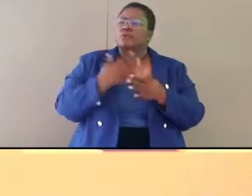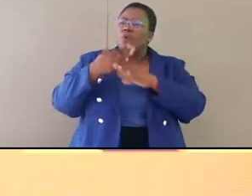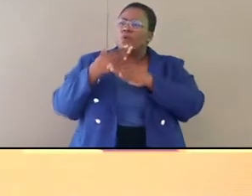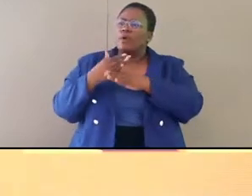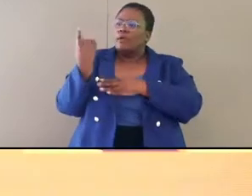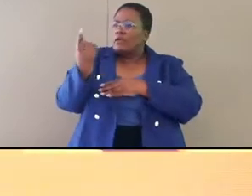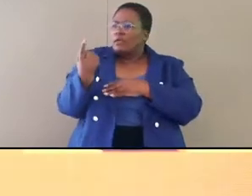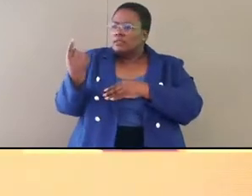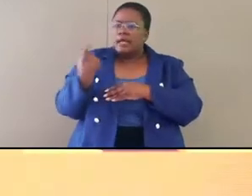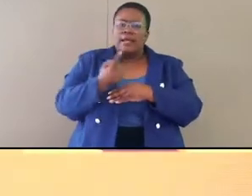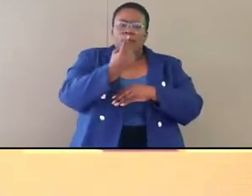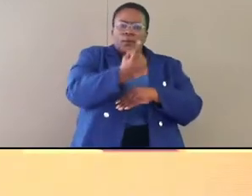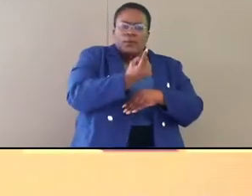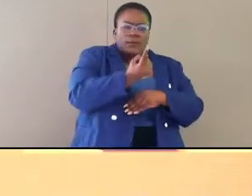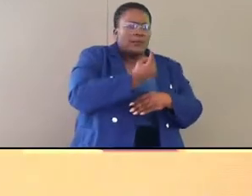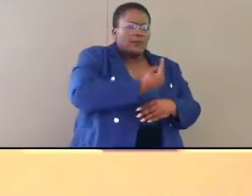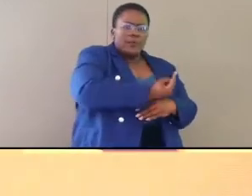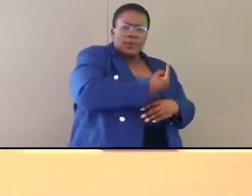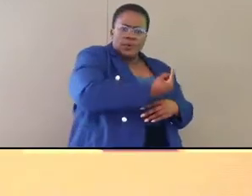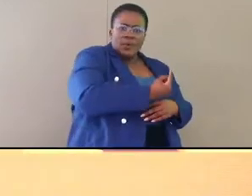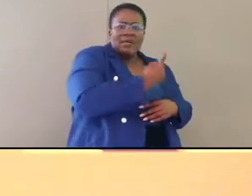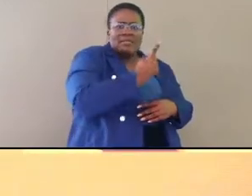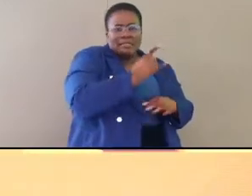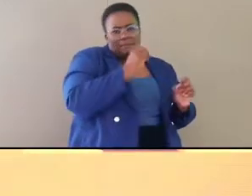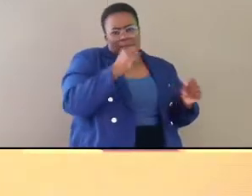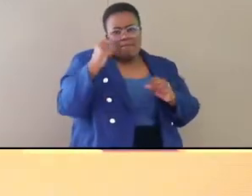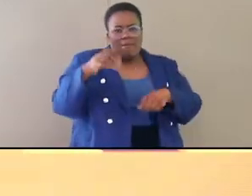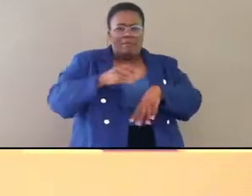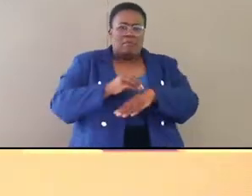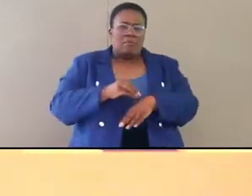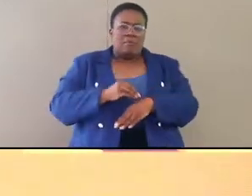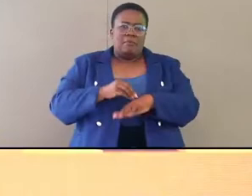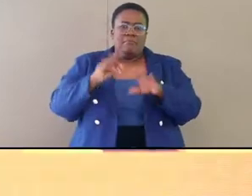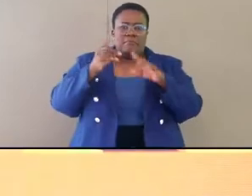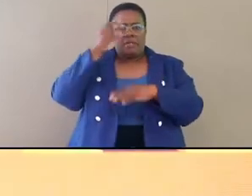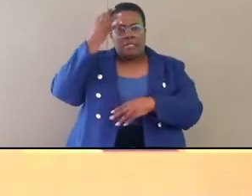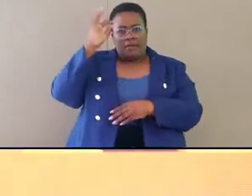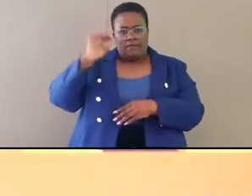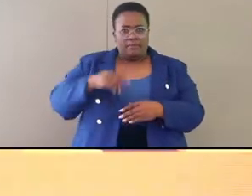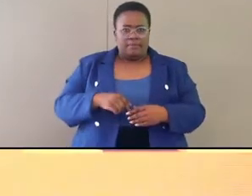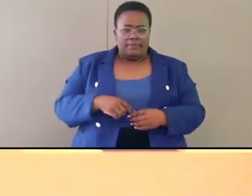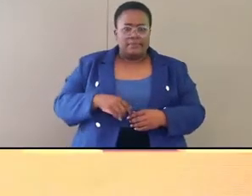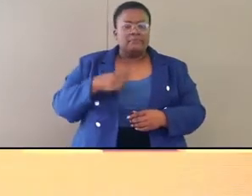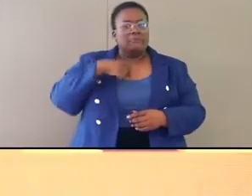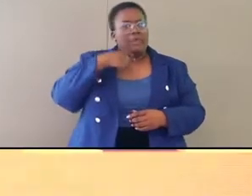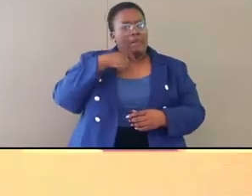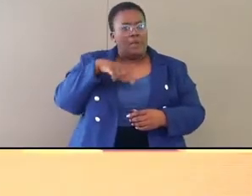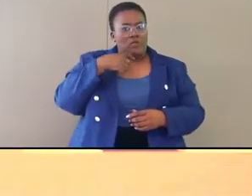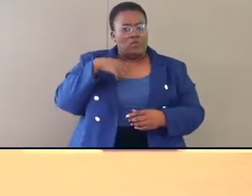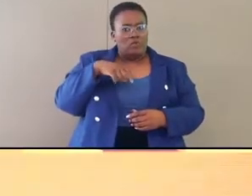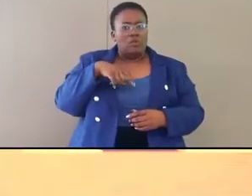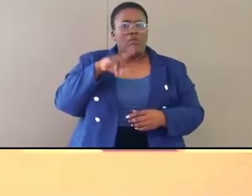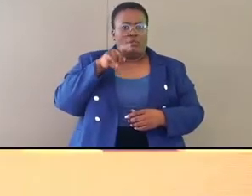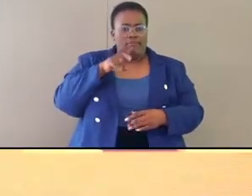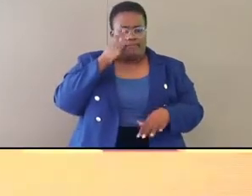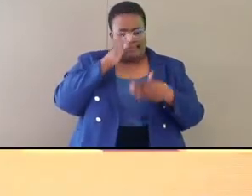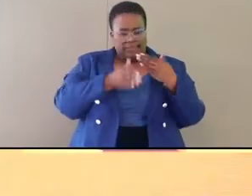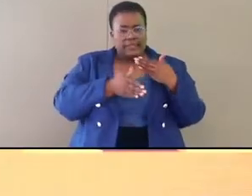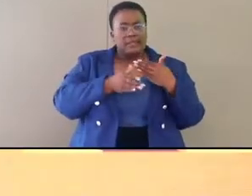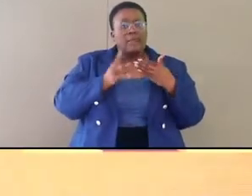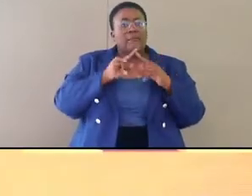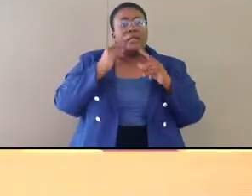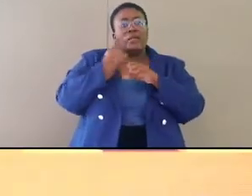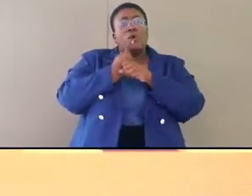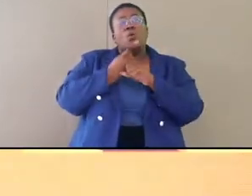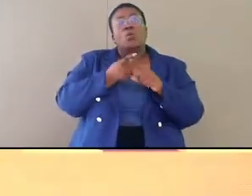remain a problem in government and I personally think that they must end and the only way that they